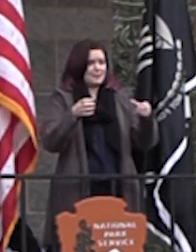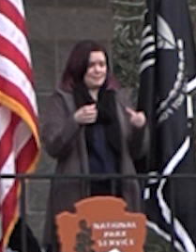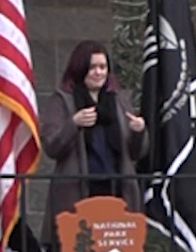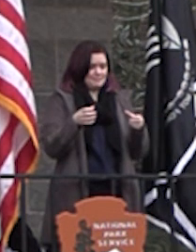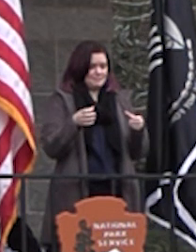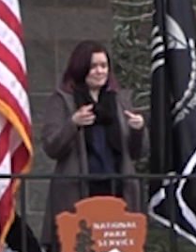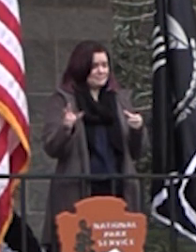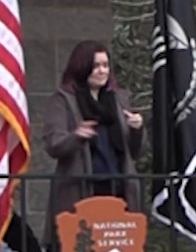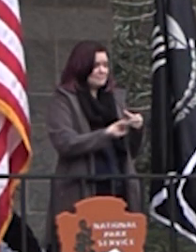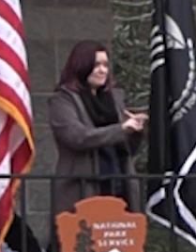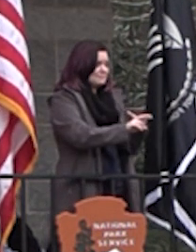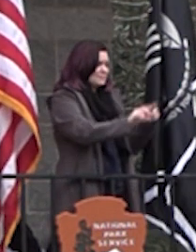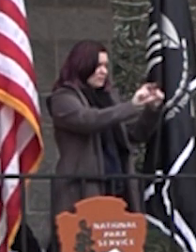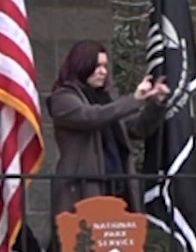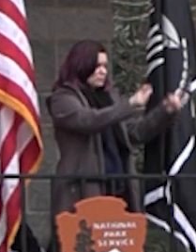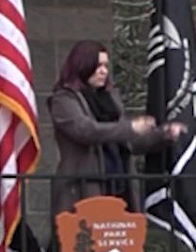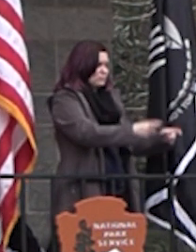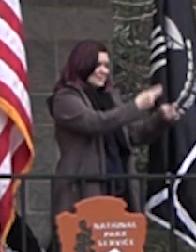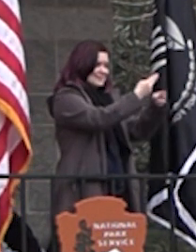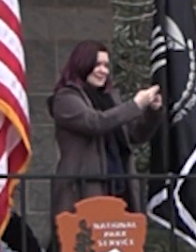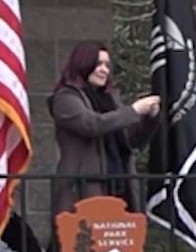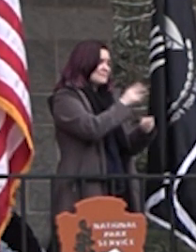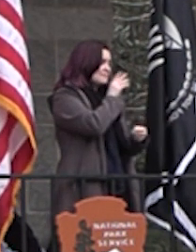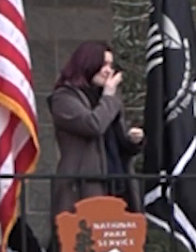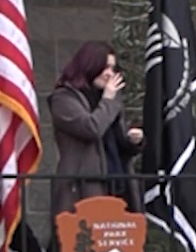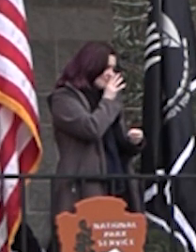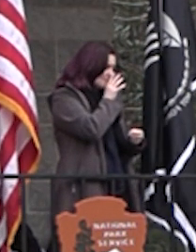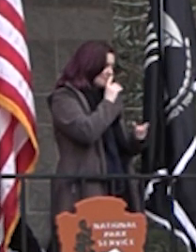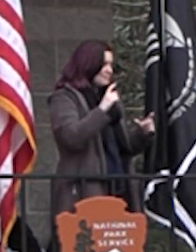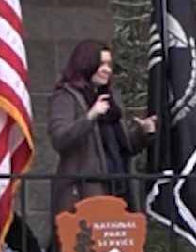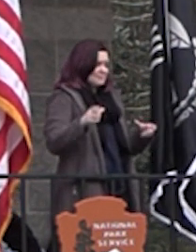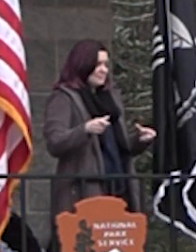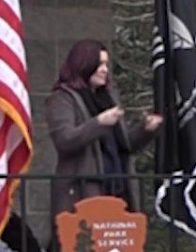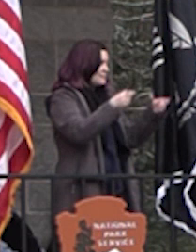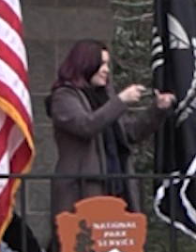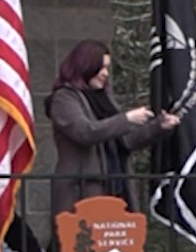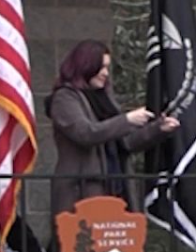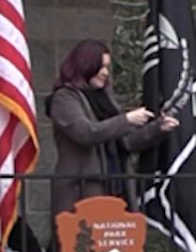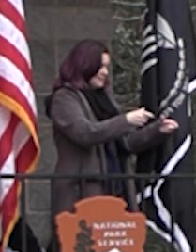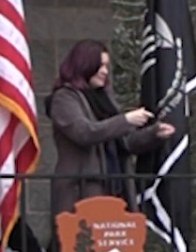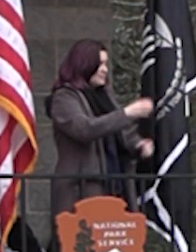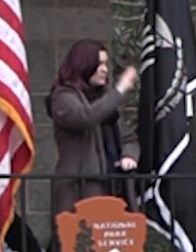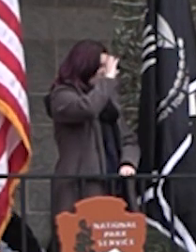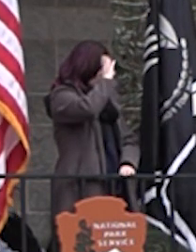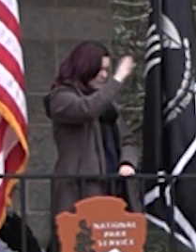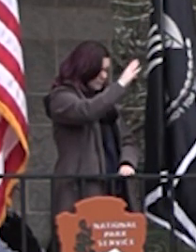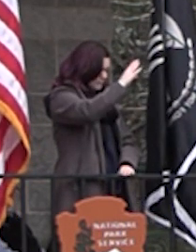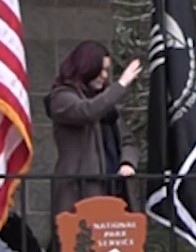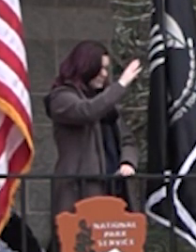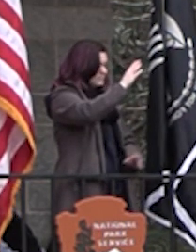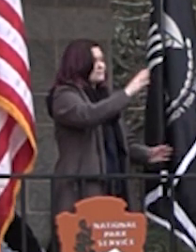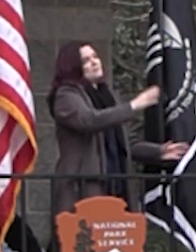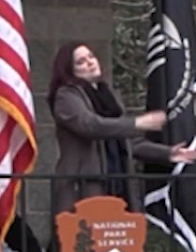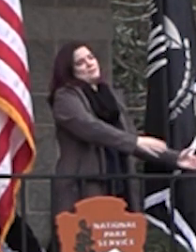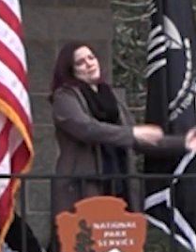Call out the name on the tombstone. Place it, salute it, and move on. The next